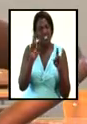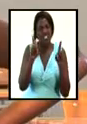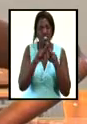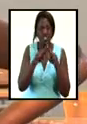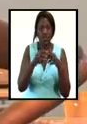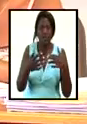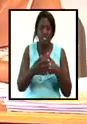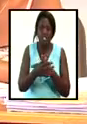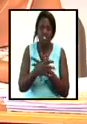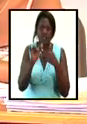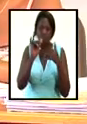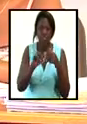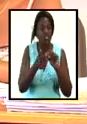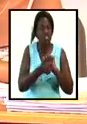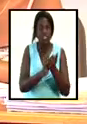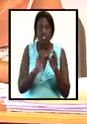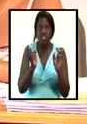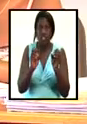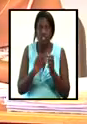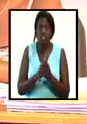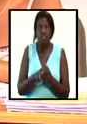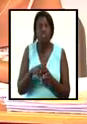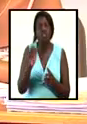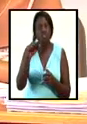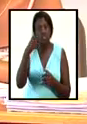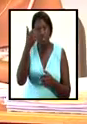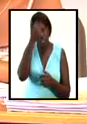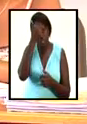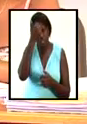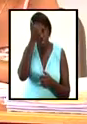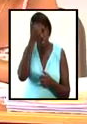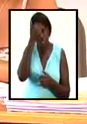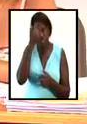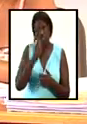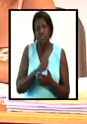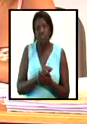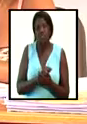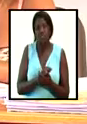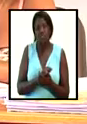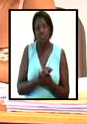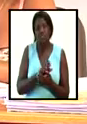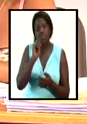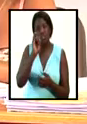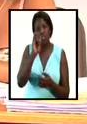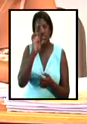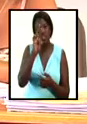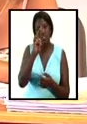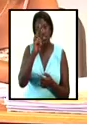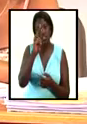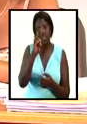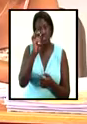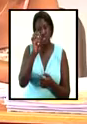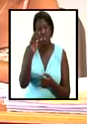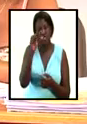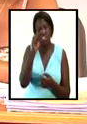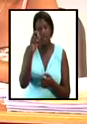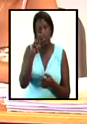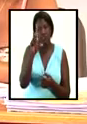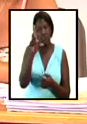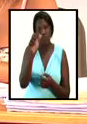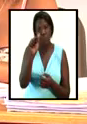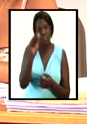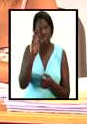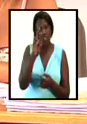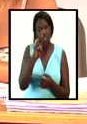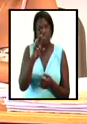the same. A clever observation, Liz. Those are the irregular plural forms. There are